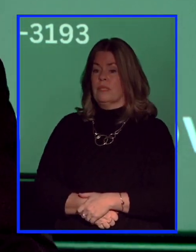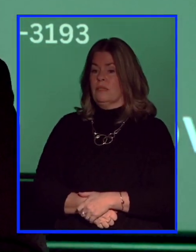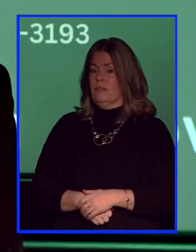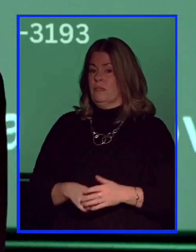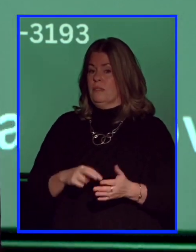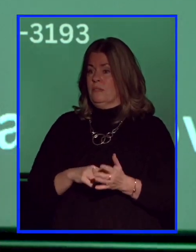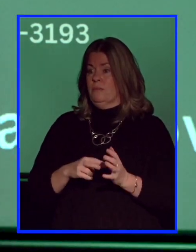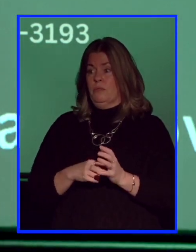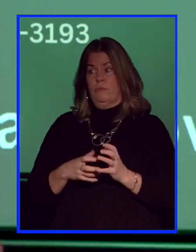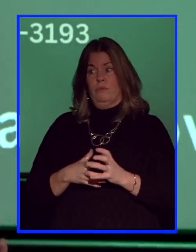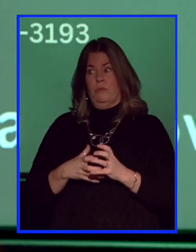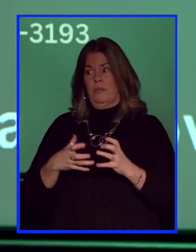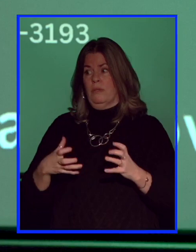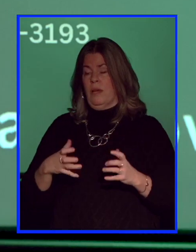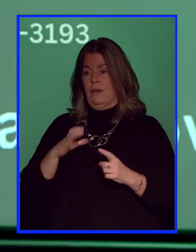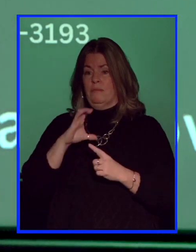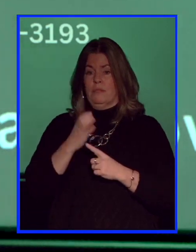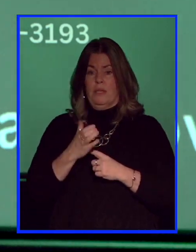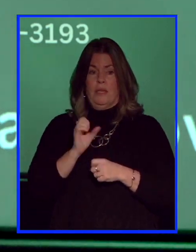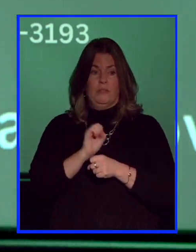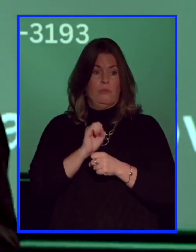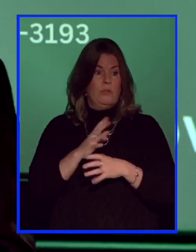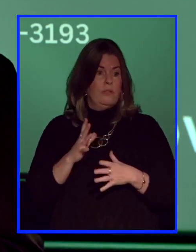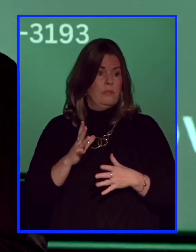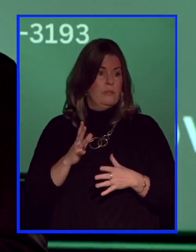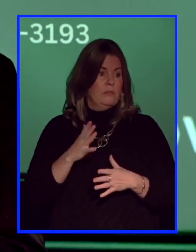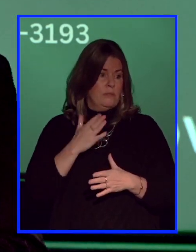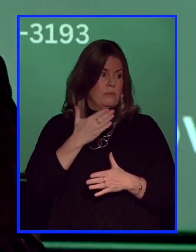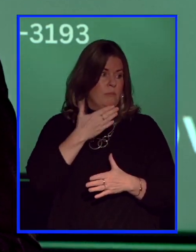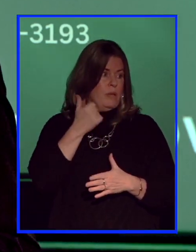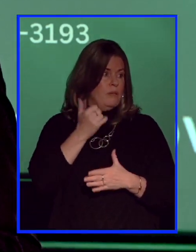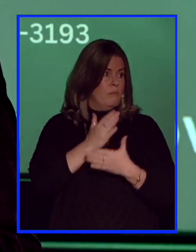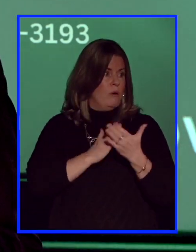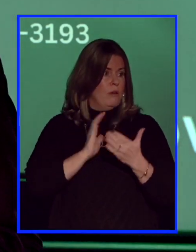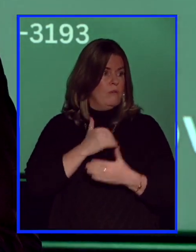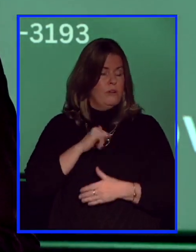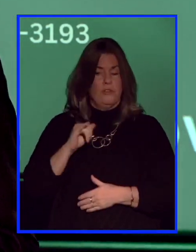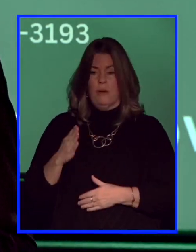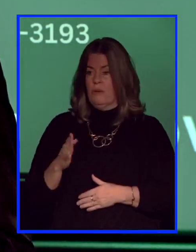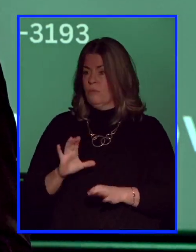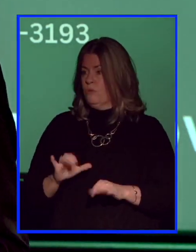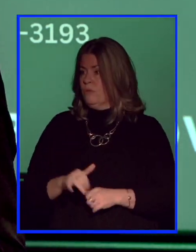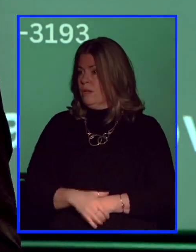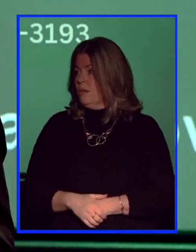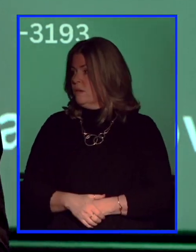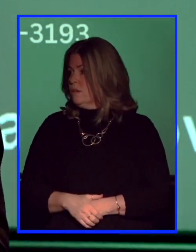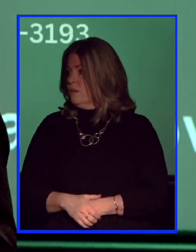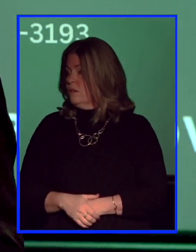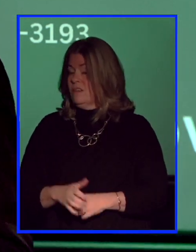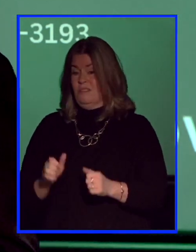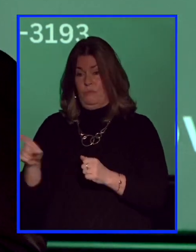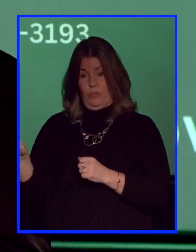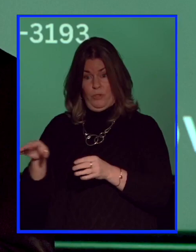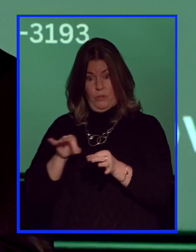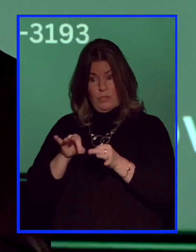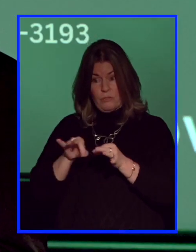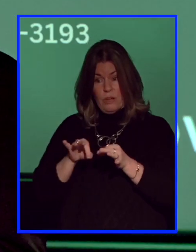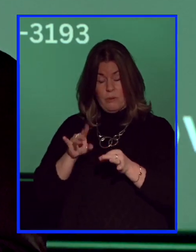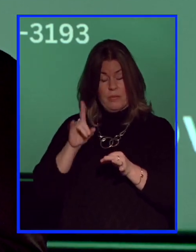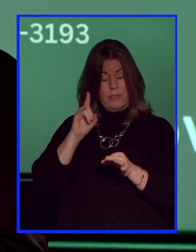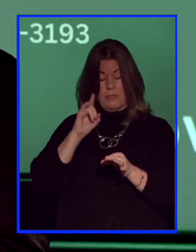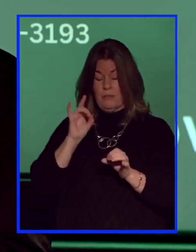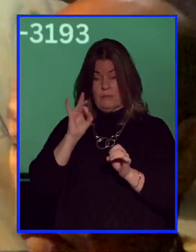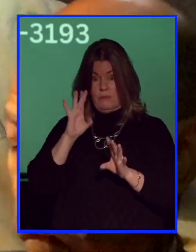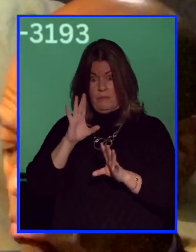do a lot of casework. It's really one of the joys of our job to be able to do that. And what you're describing sounds like a